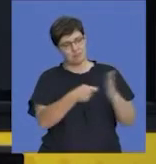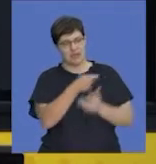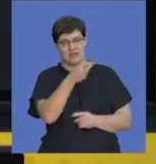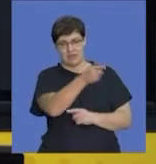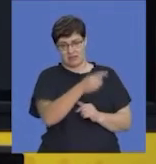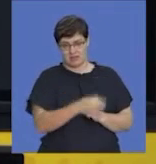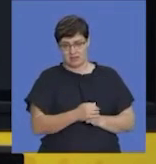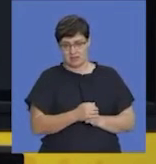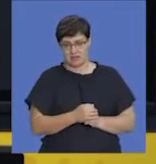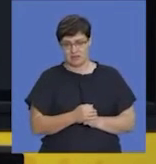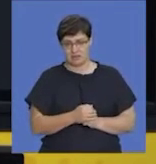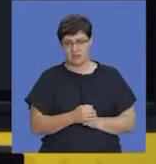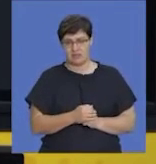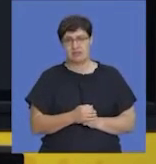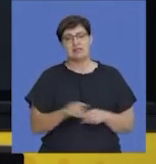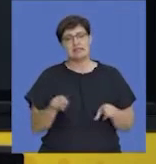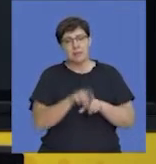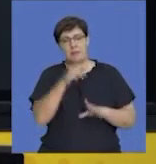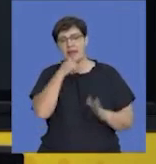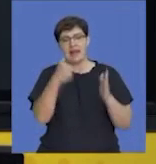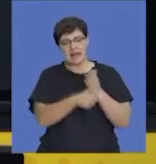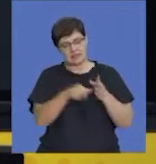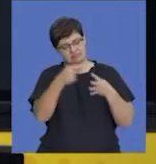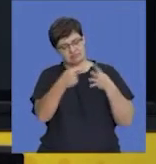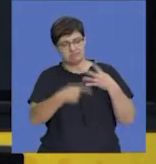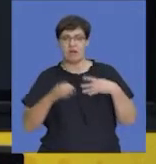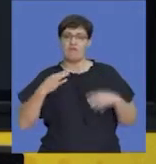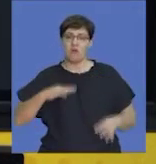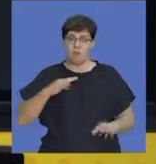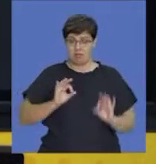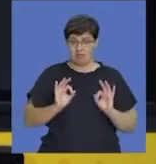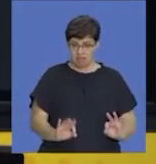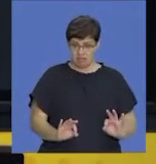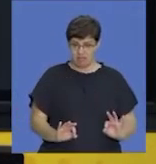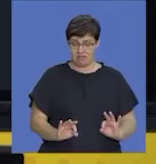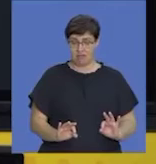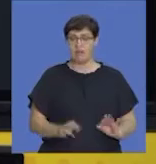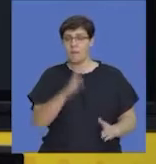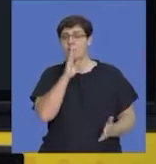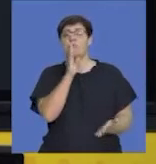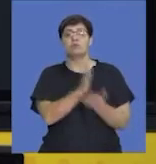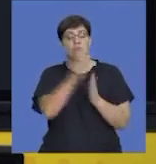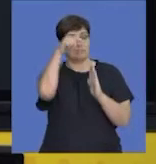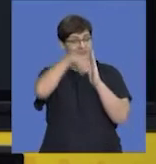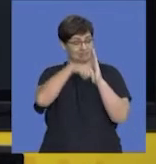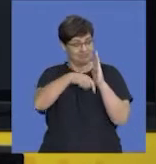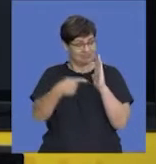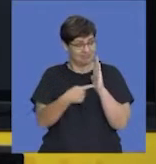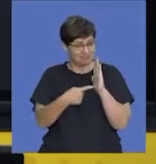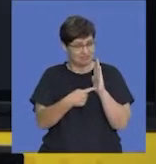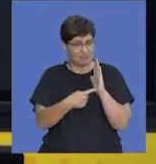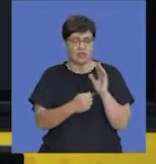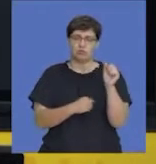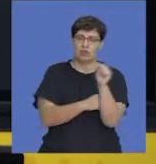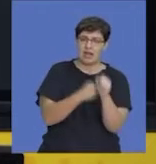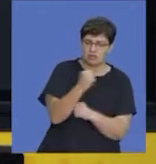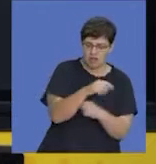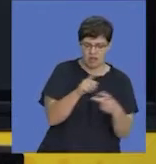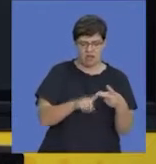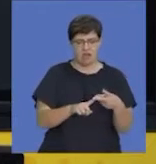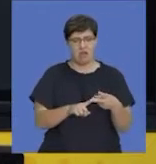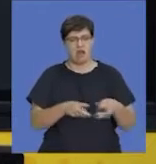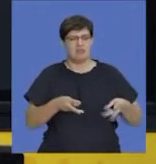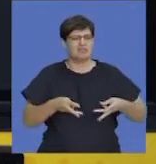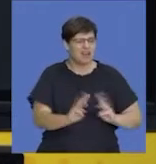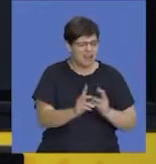and obviously all our letters, formal letters, we need to make sure that the content, the structure, the